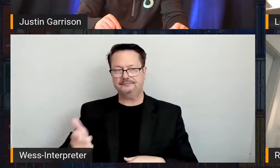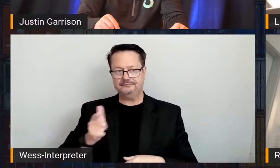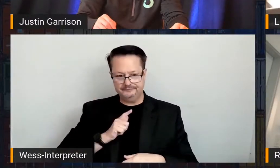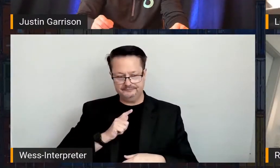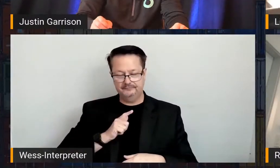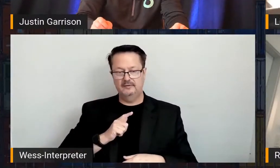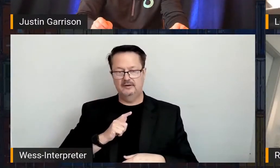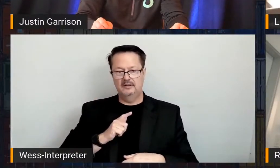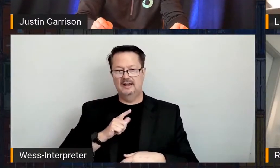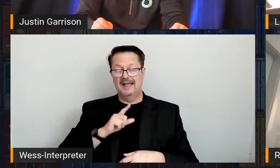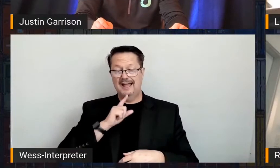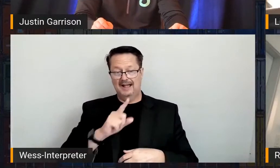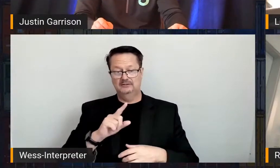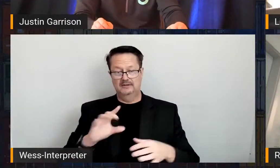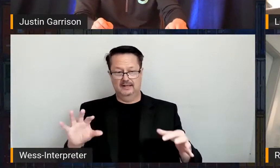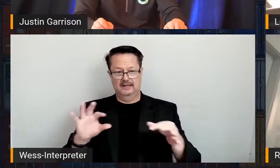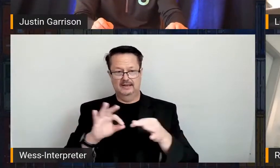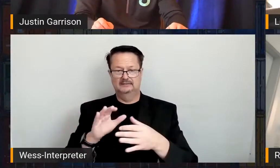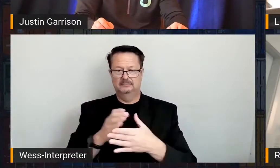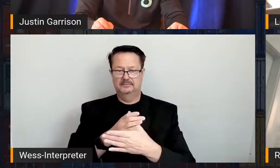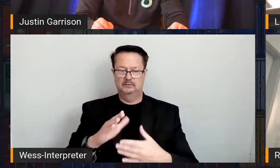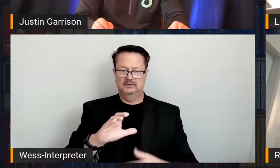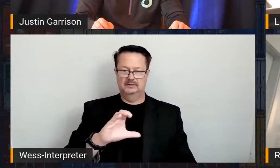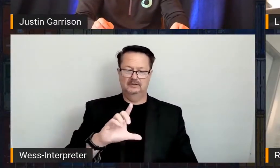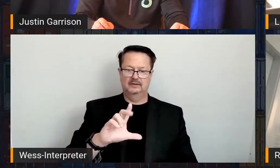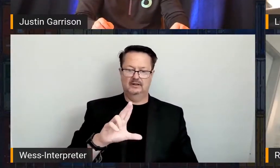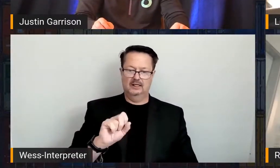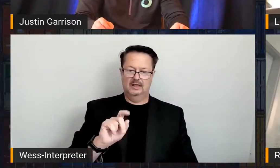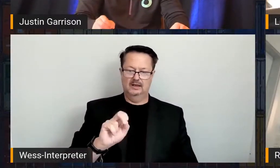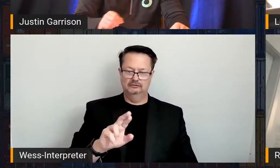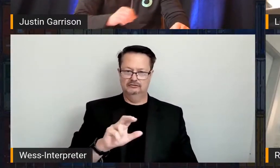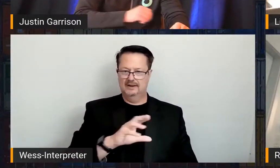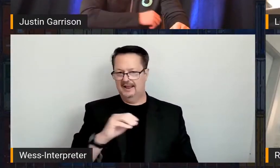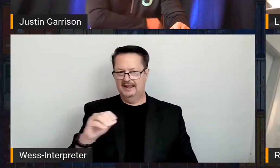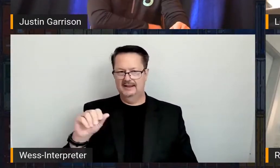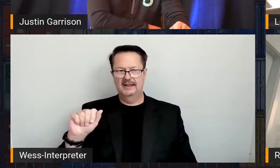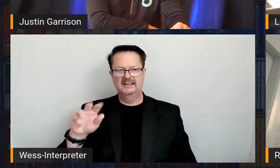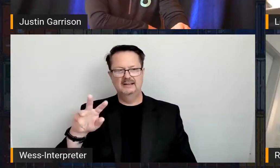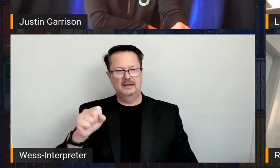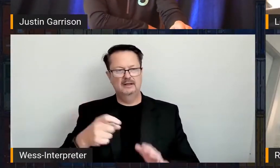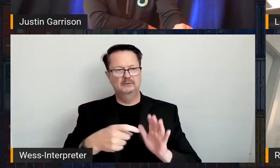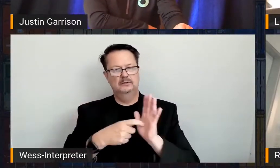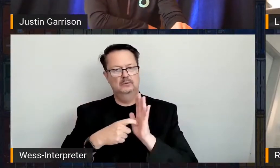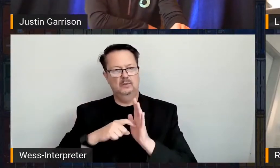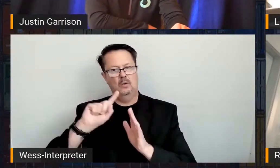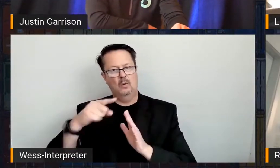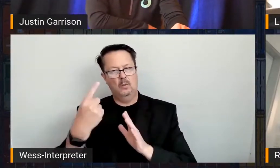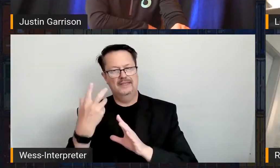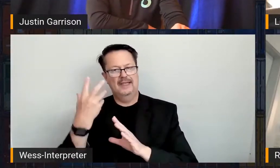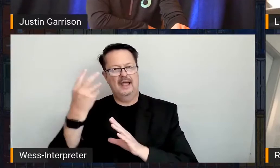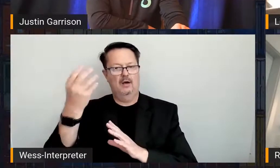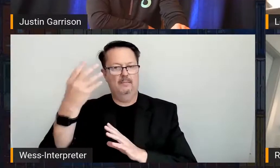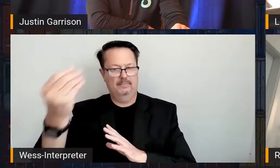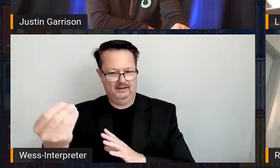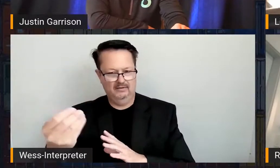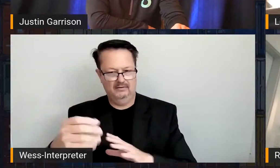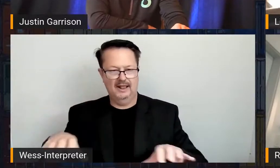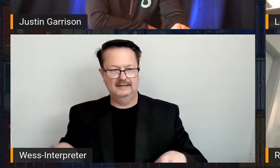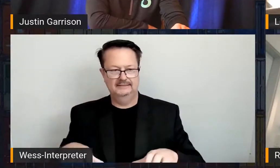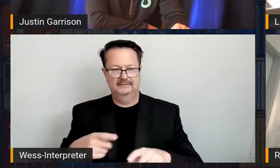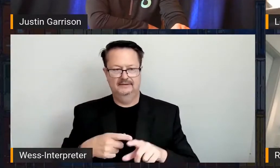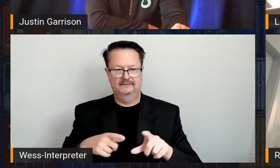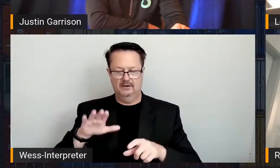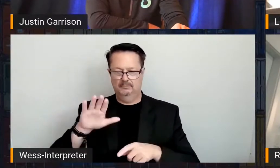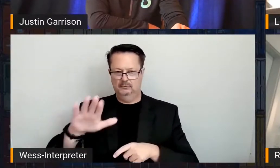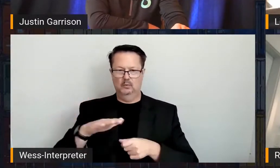the connection between the cluster and AWS requires only outbound connectivity from your location